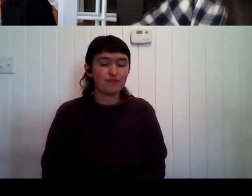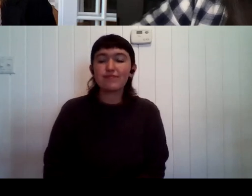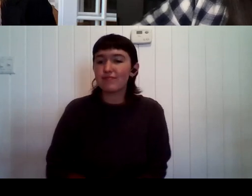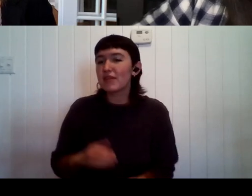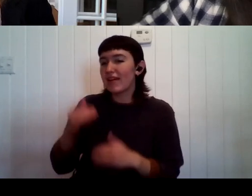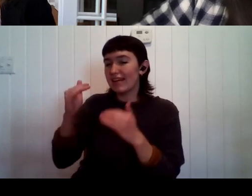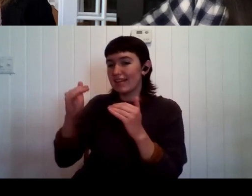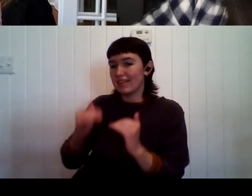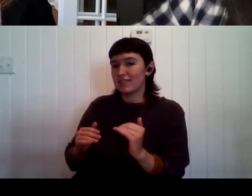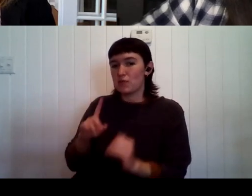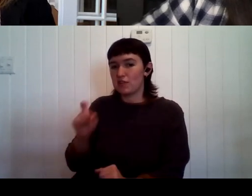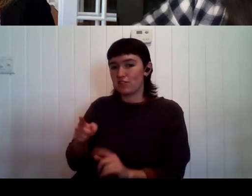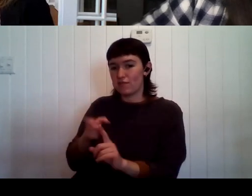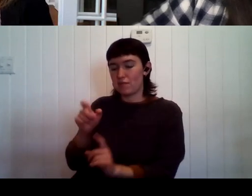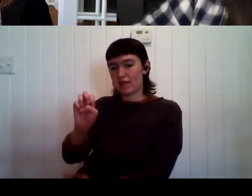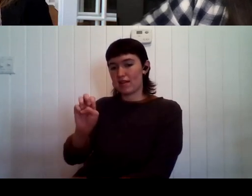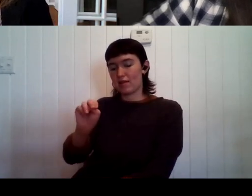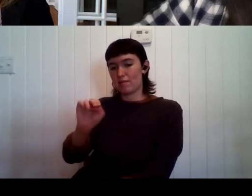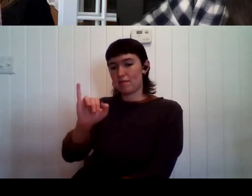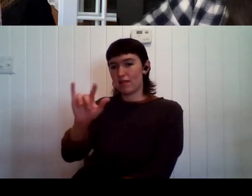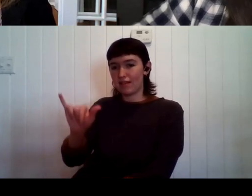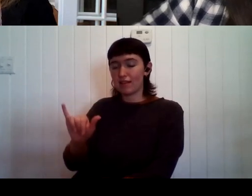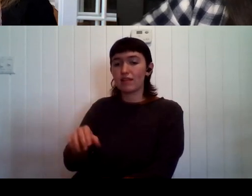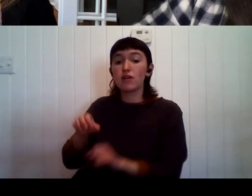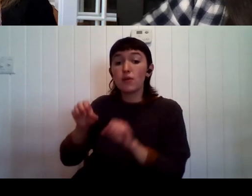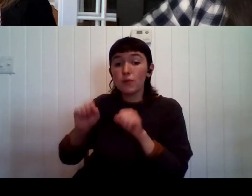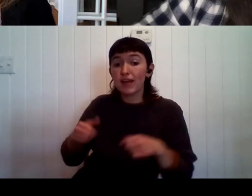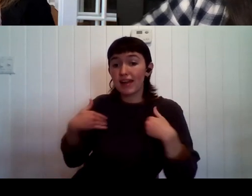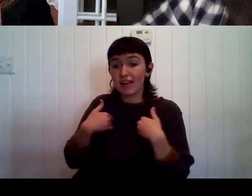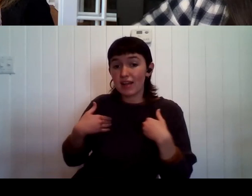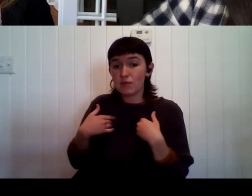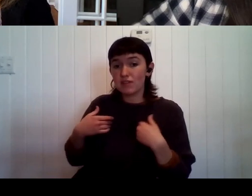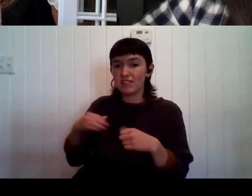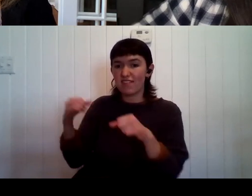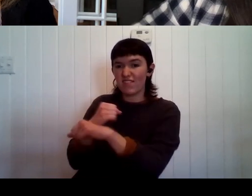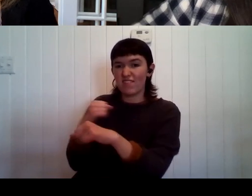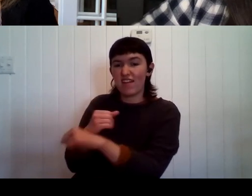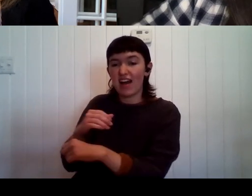Emmeline. Could animals eventually work together to fight back against humans destroying the forest?